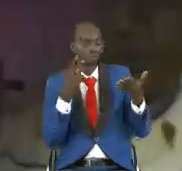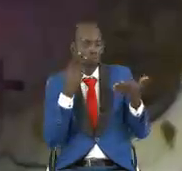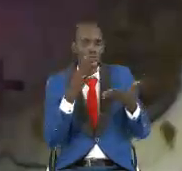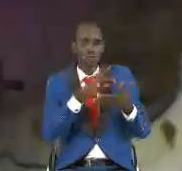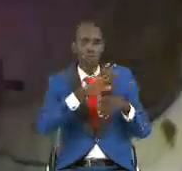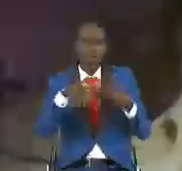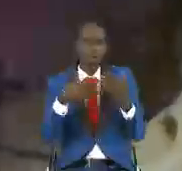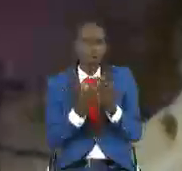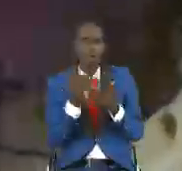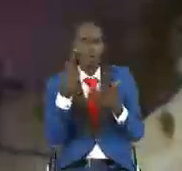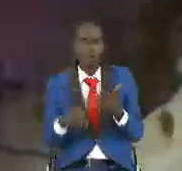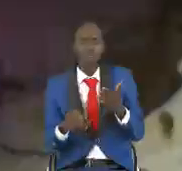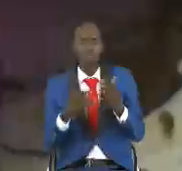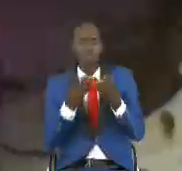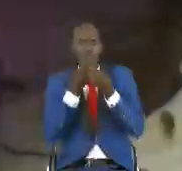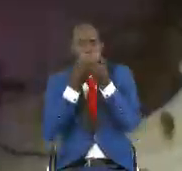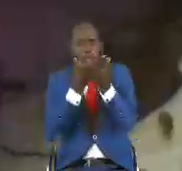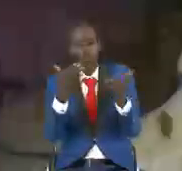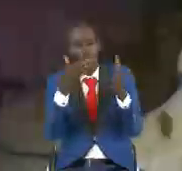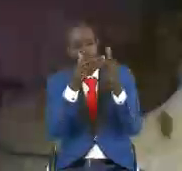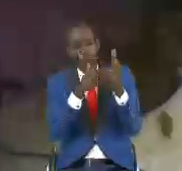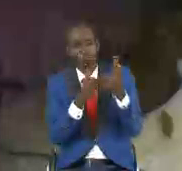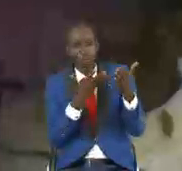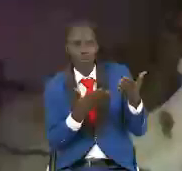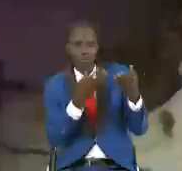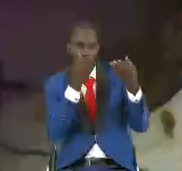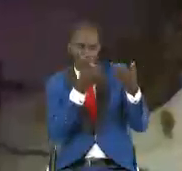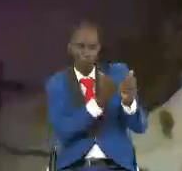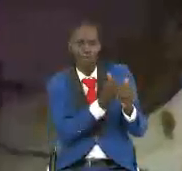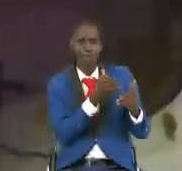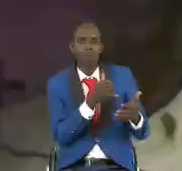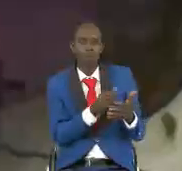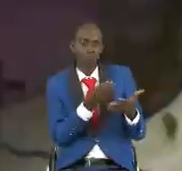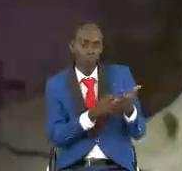And so let's do that, those who are listening by radio,